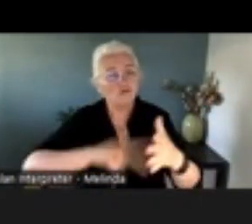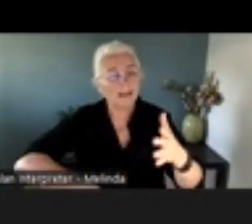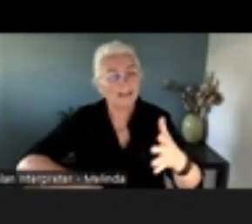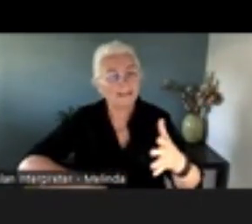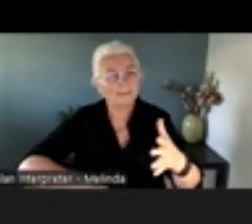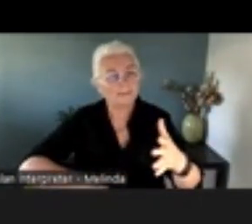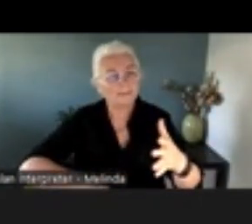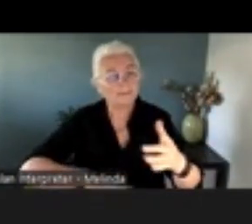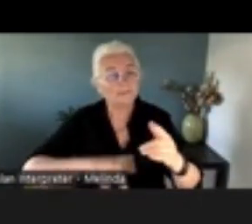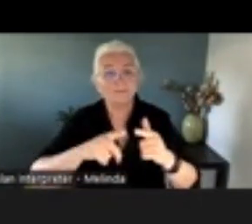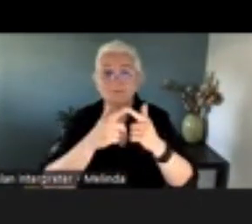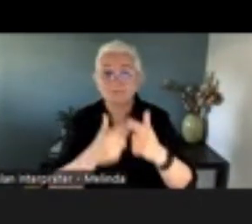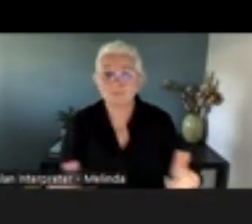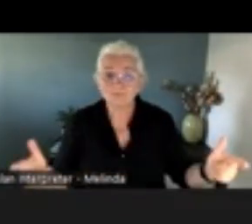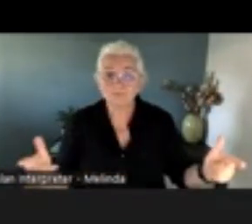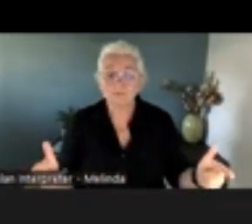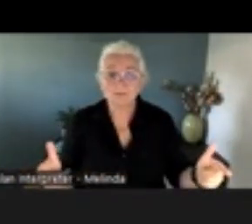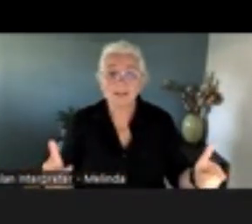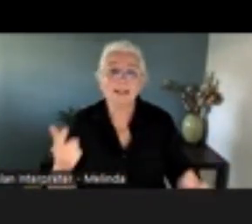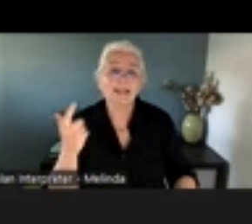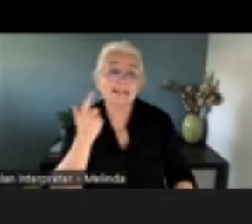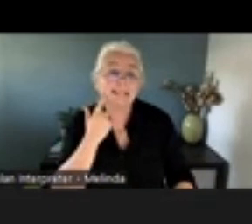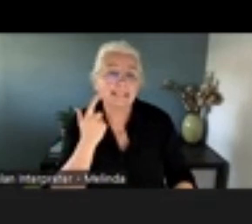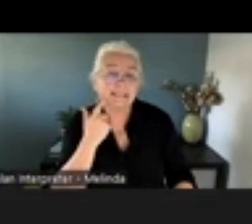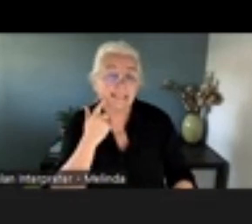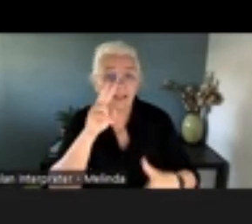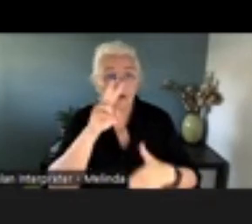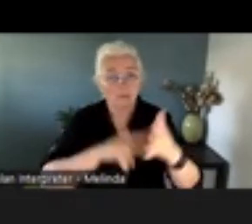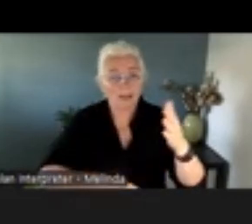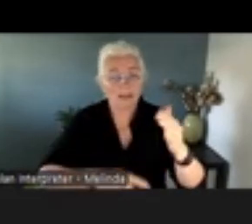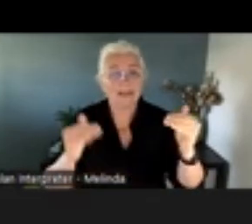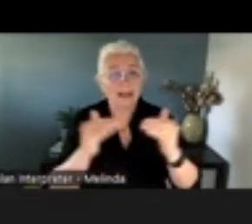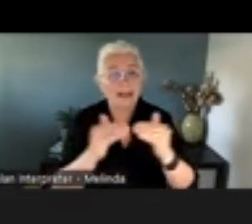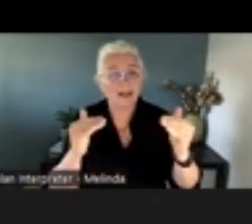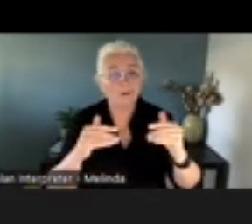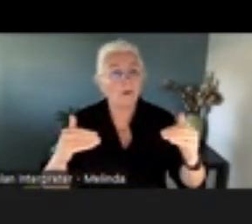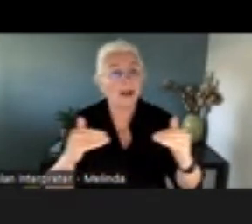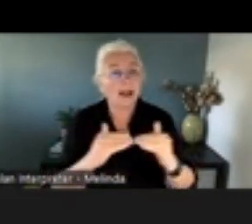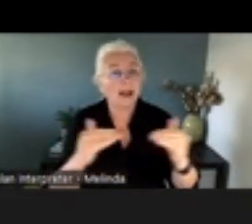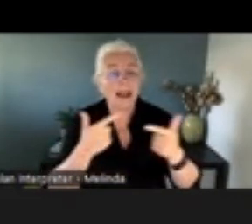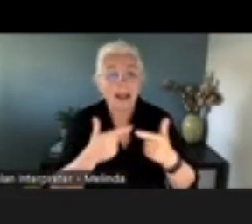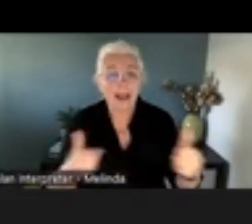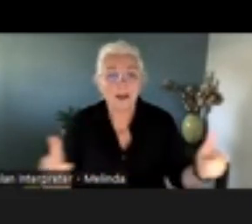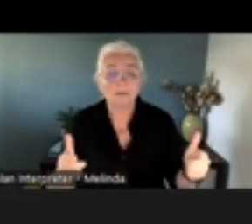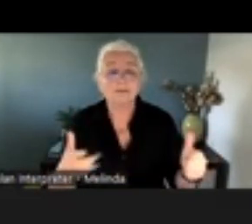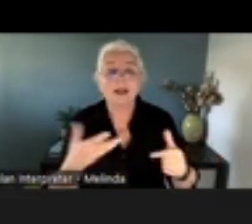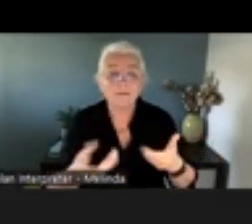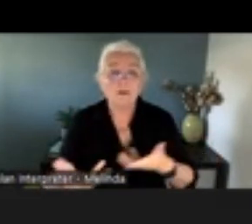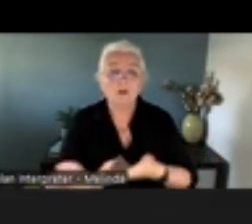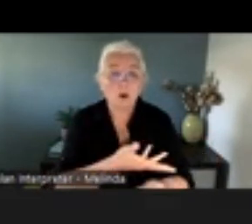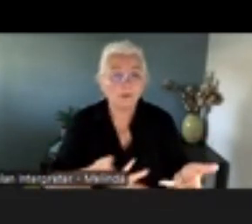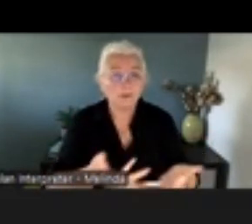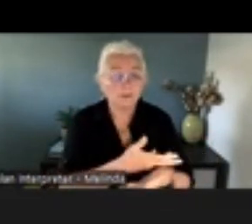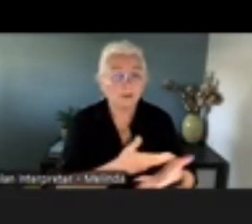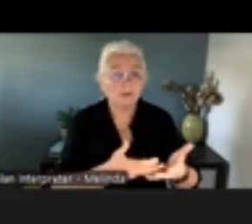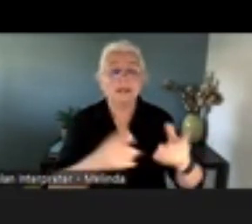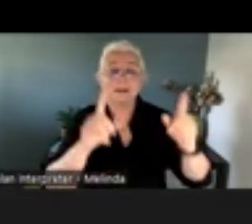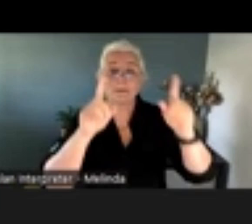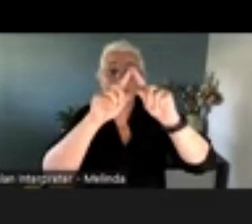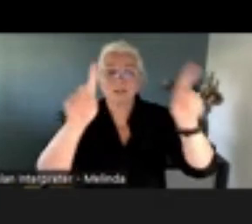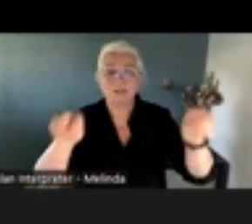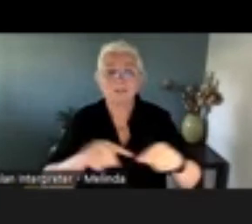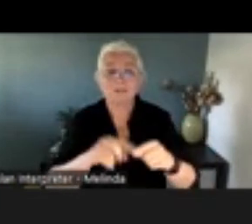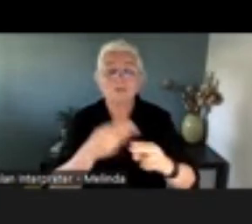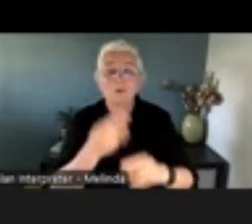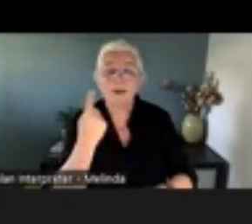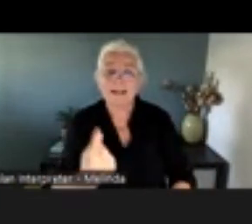And the language that we use is easy read level language. And then we have the corresponding picture for each key part. So